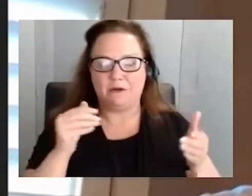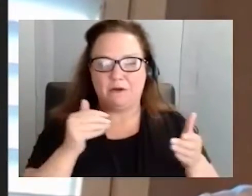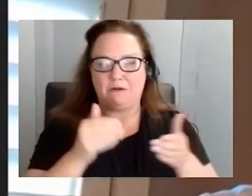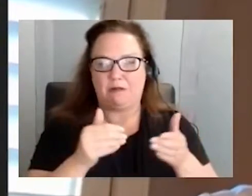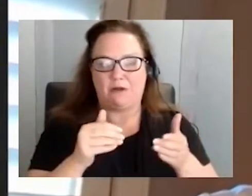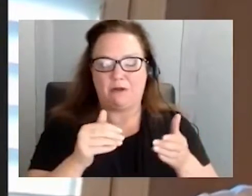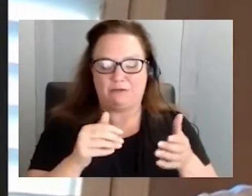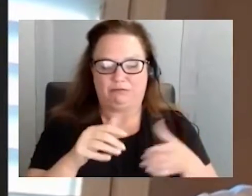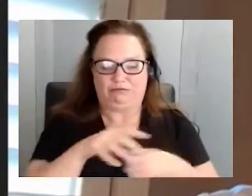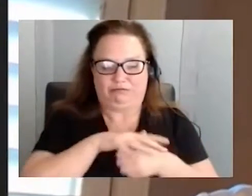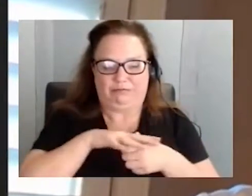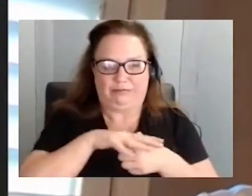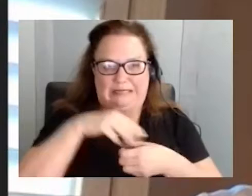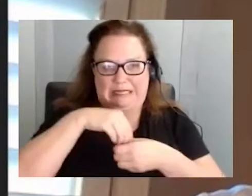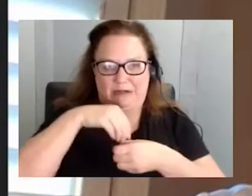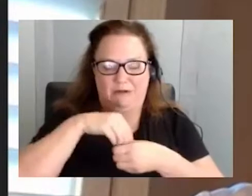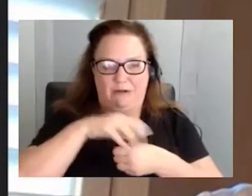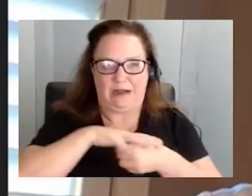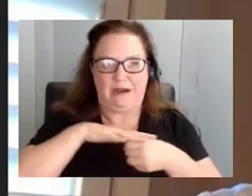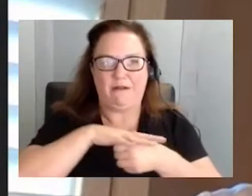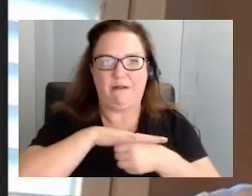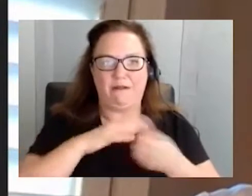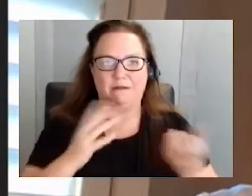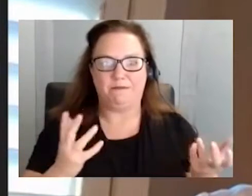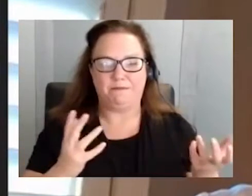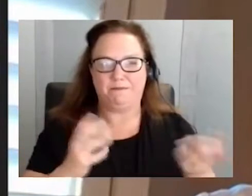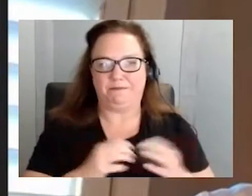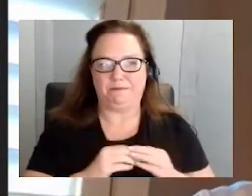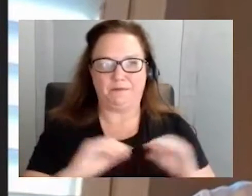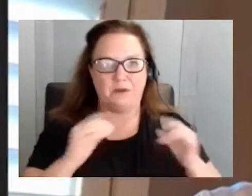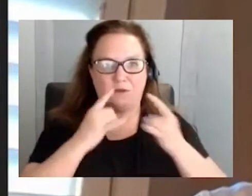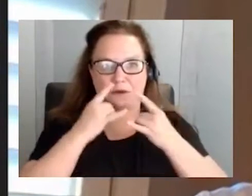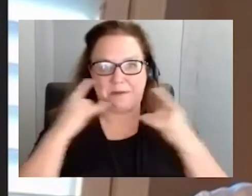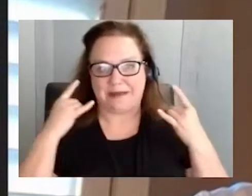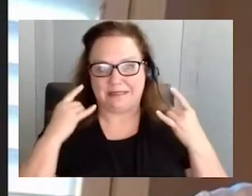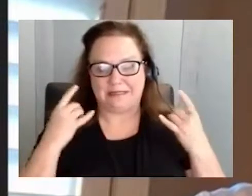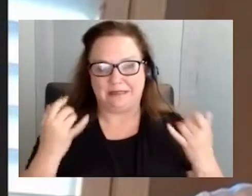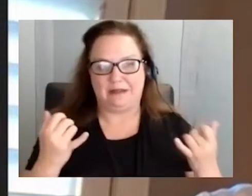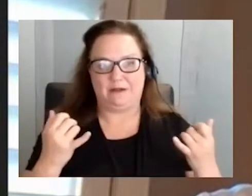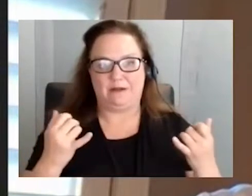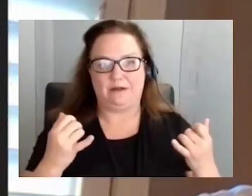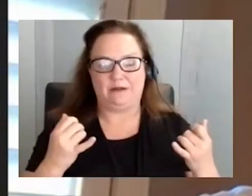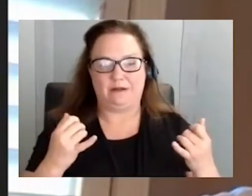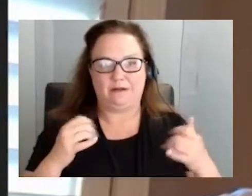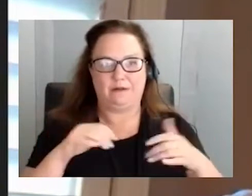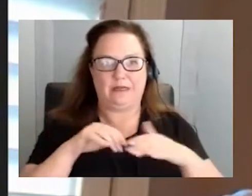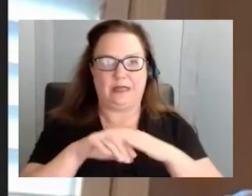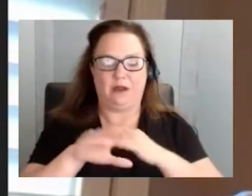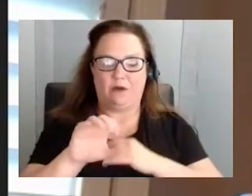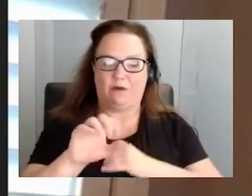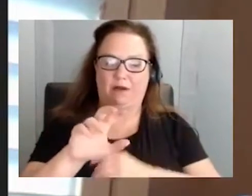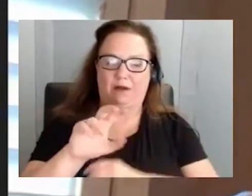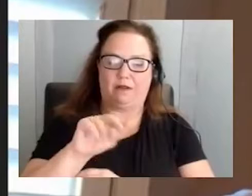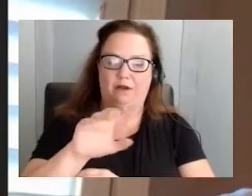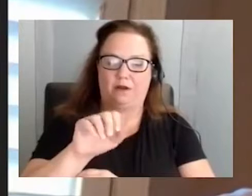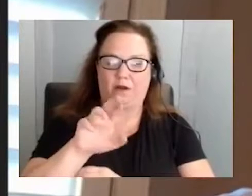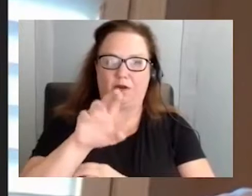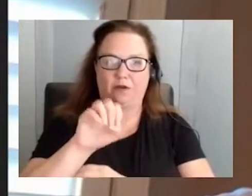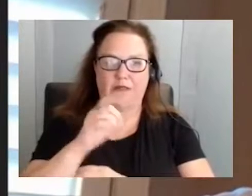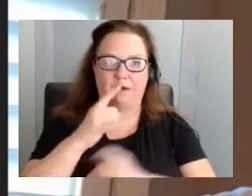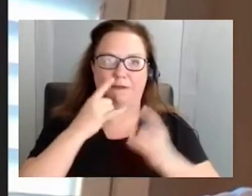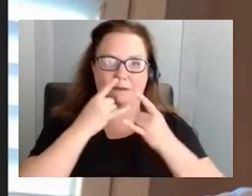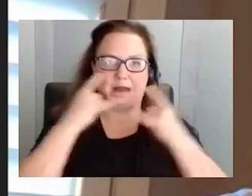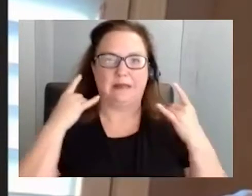quarters or indoor area. Nobody's really wearing one. It's when they pop on the concourse every now and then someone will throw one